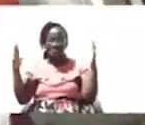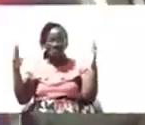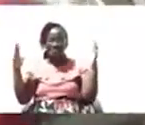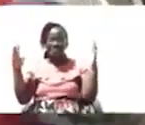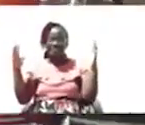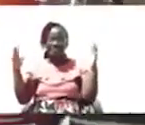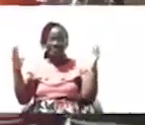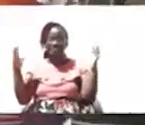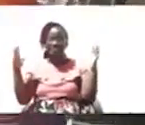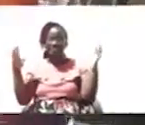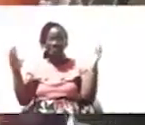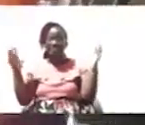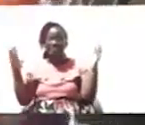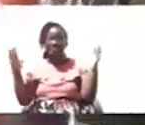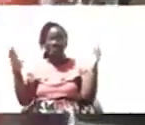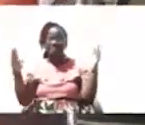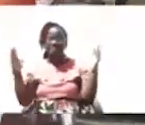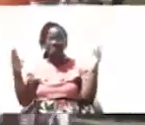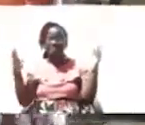Jesus.